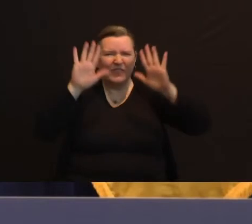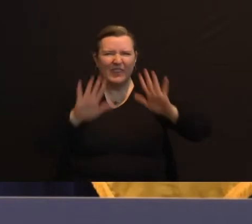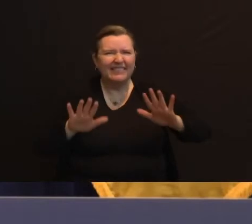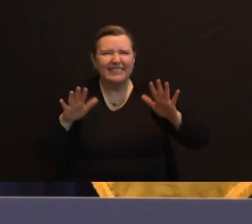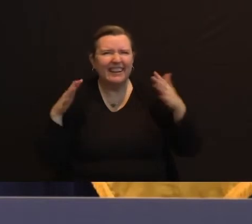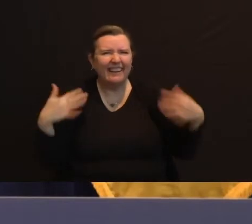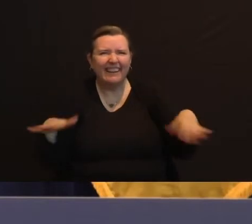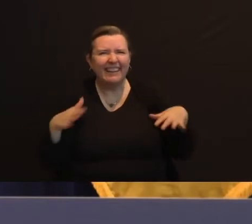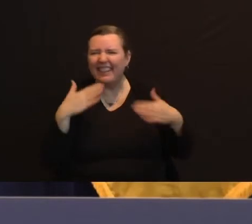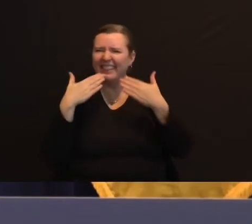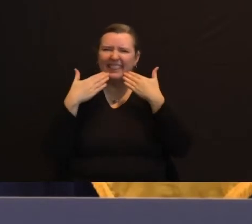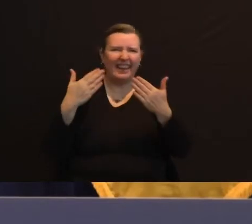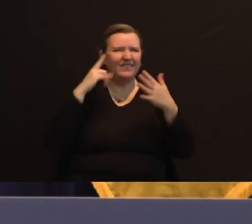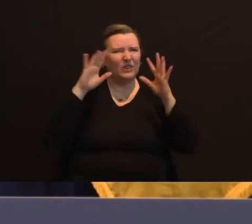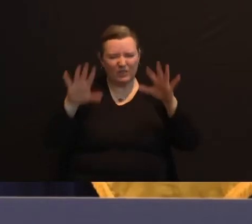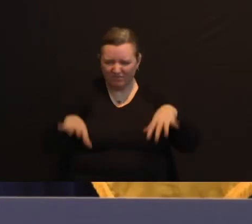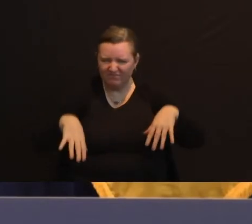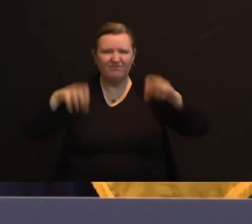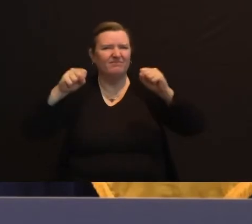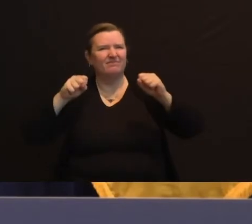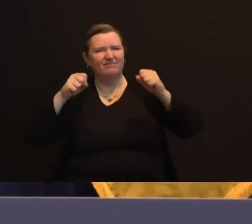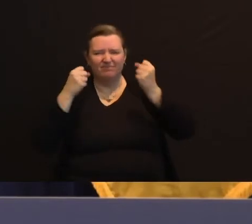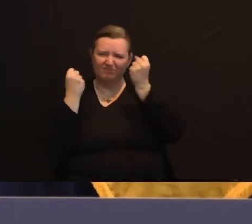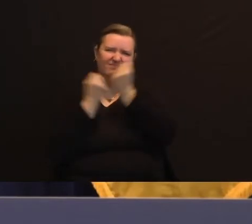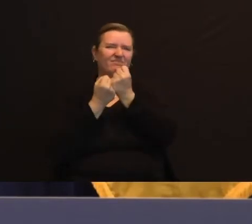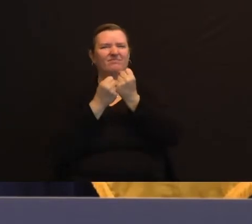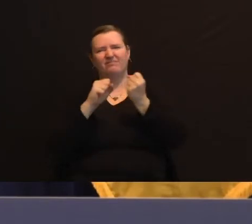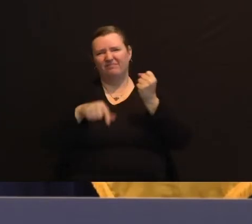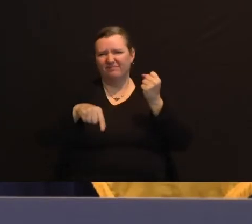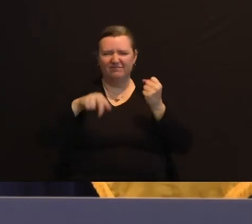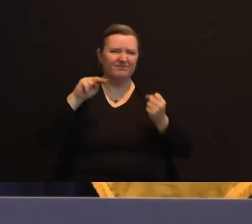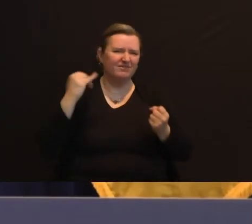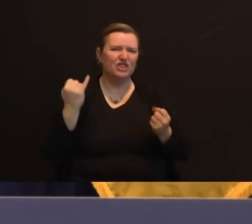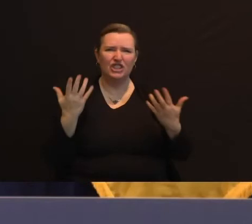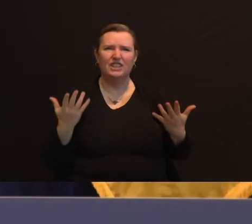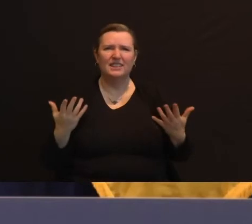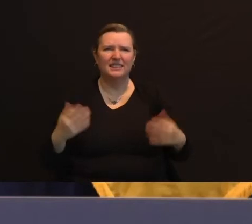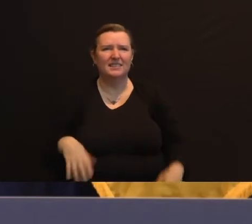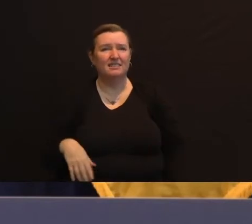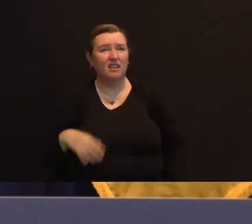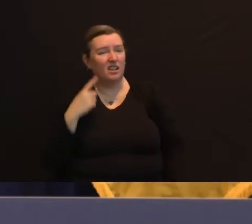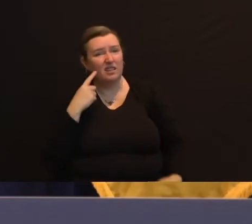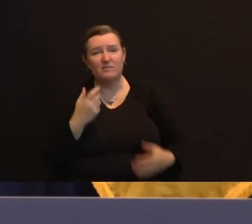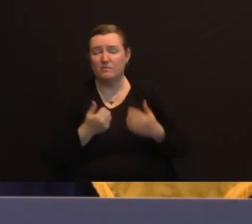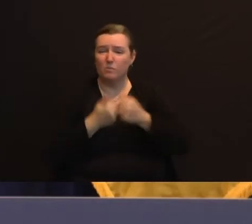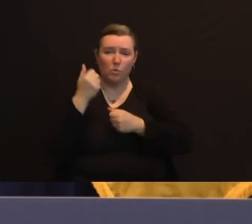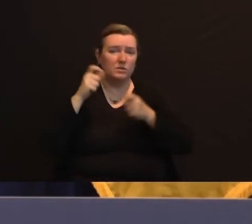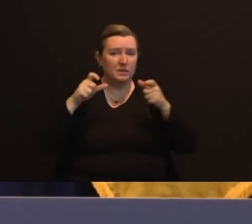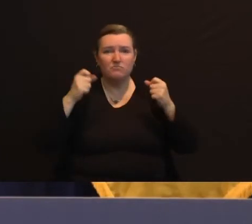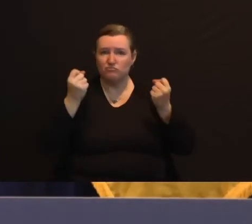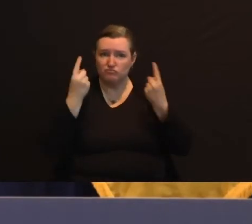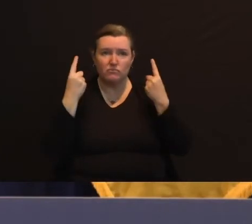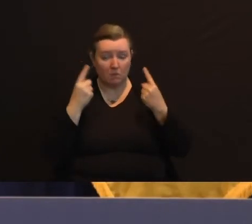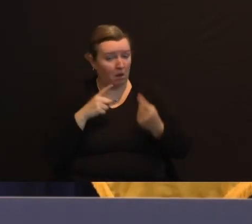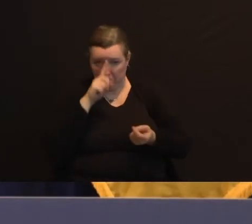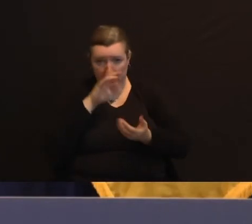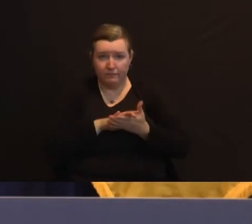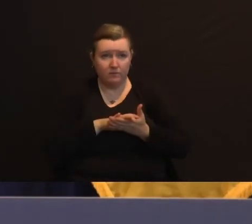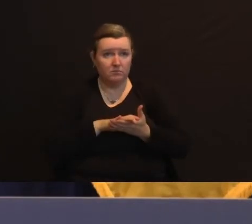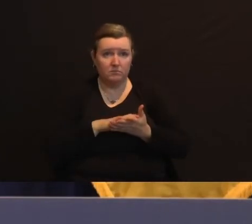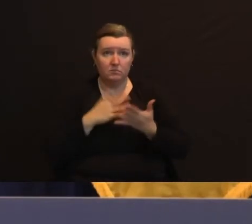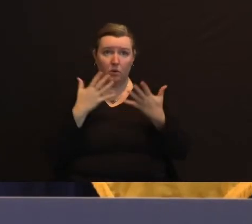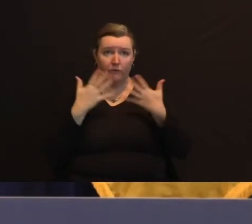state. So I think most people get it. I really do believe that. Unfortunately, not everybody gets it. And